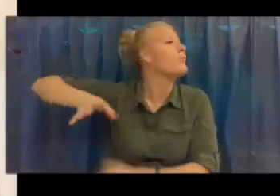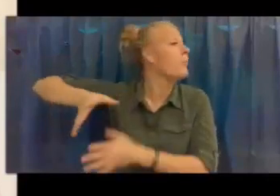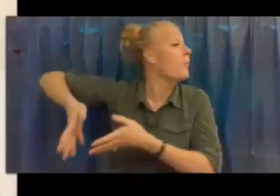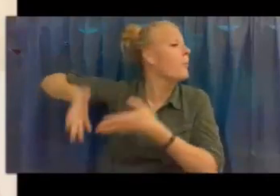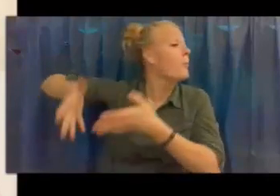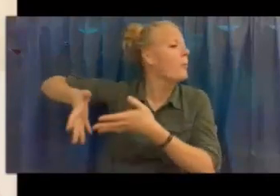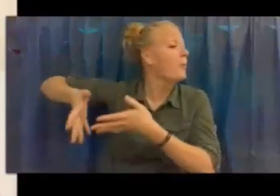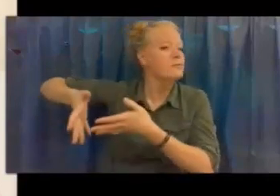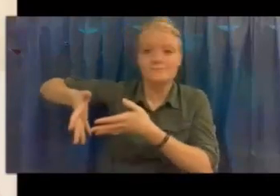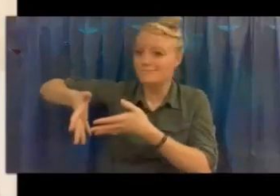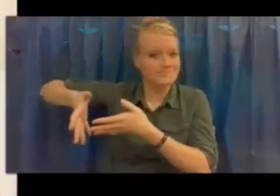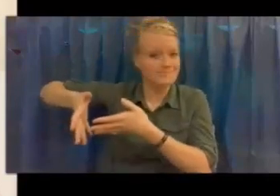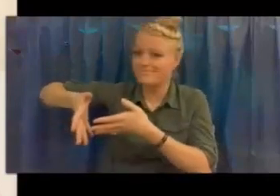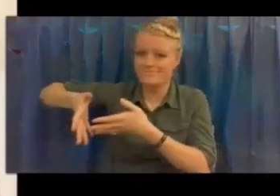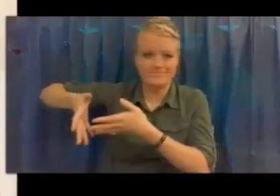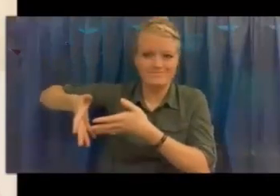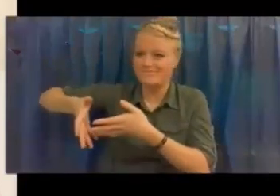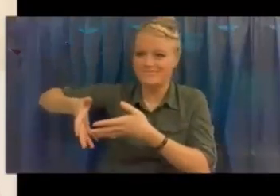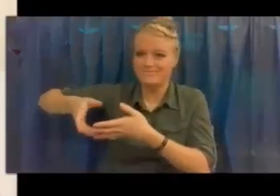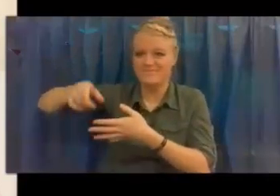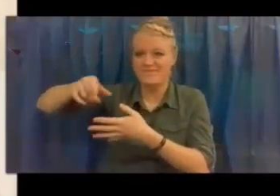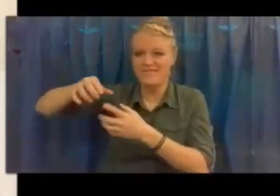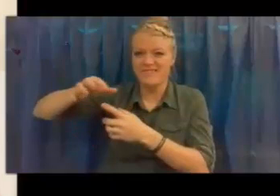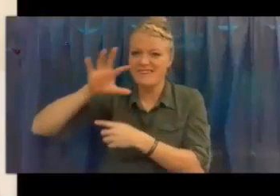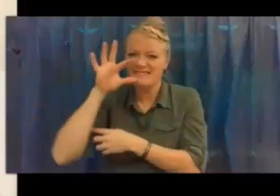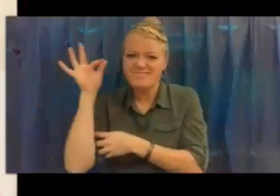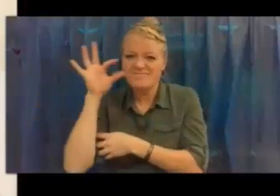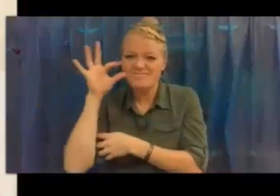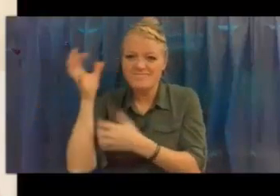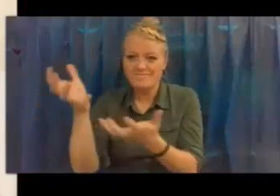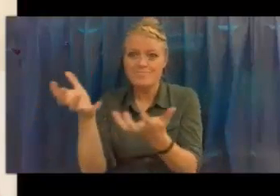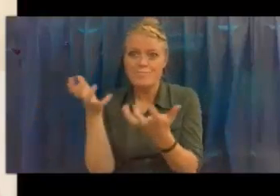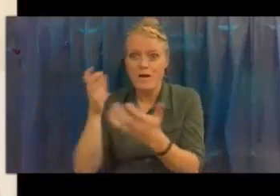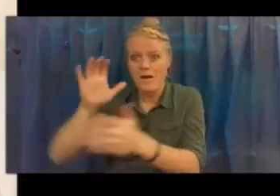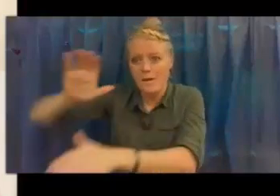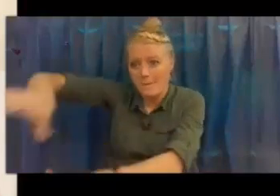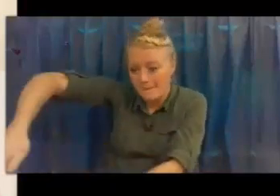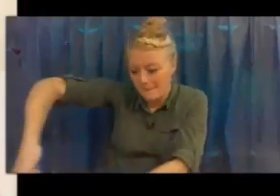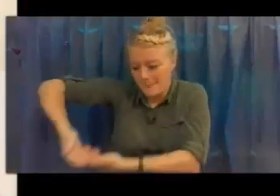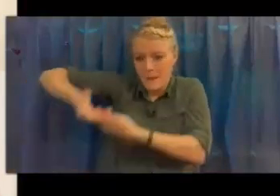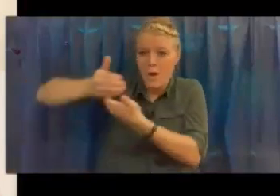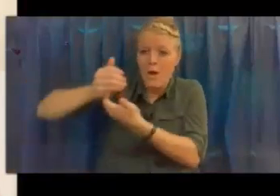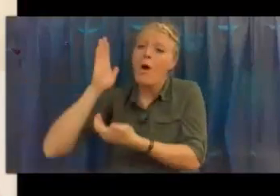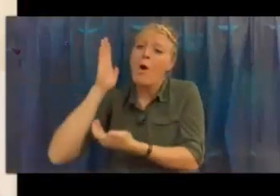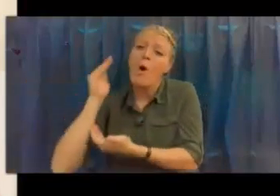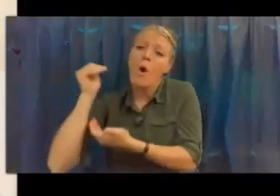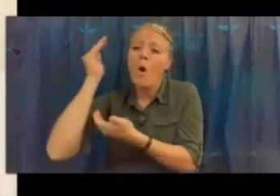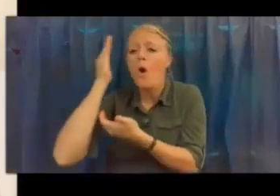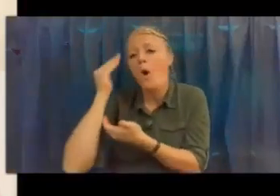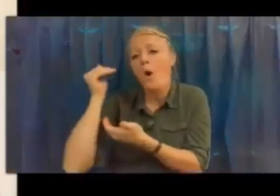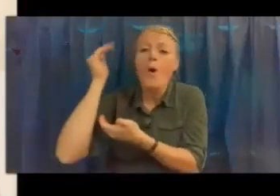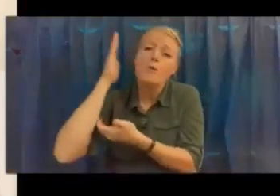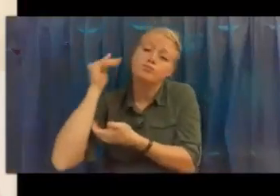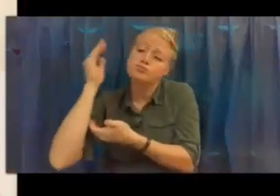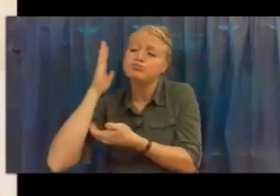These cats, do you think we should leave them and ignore them? Nope. These cats want to